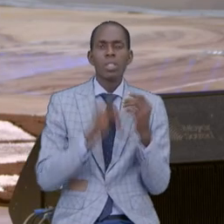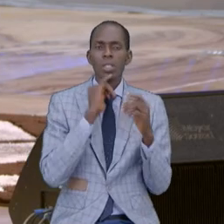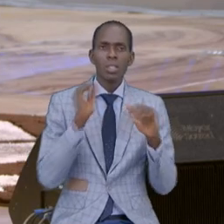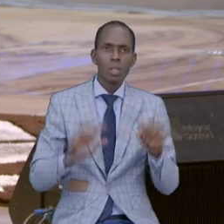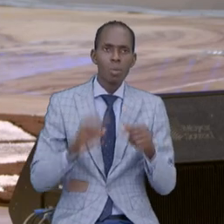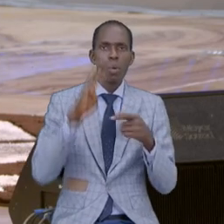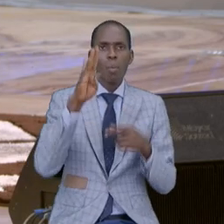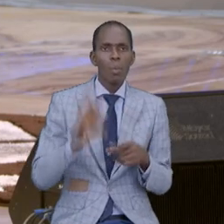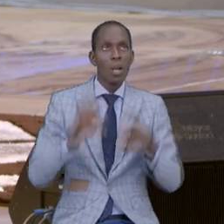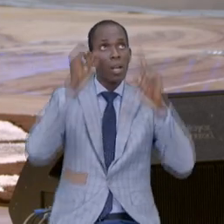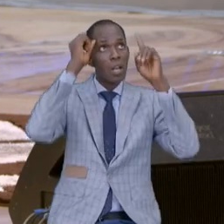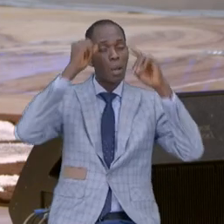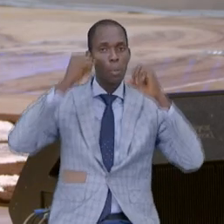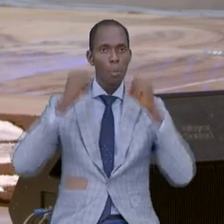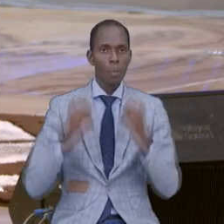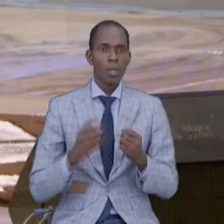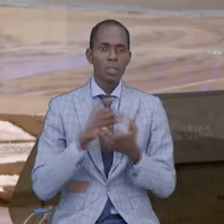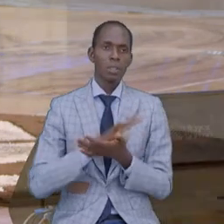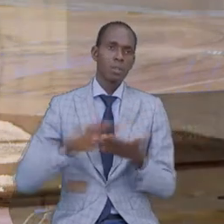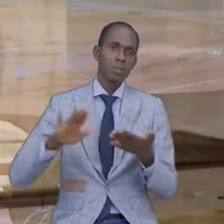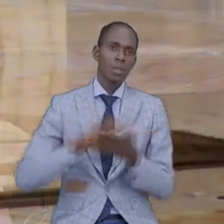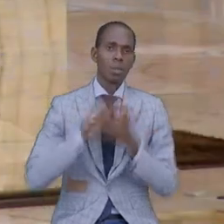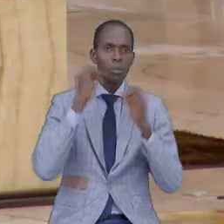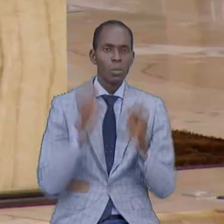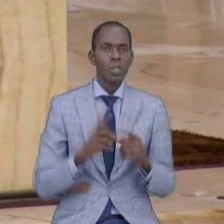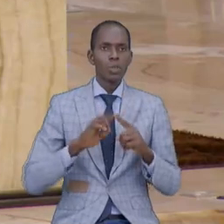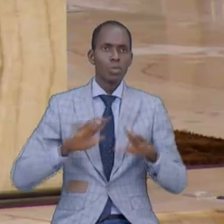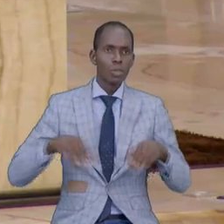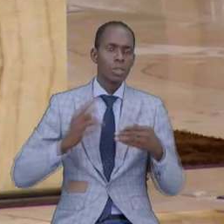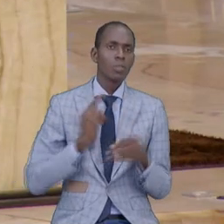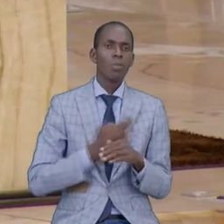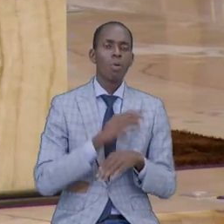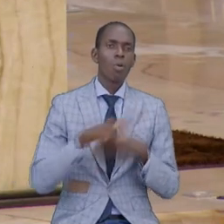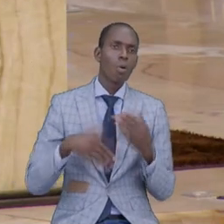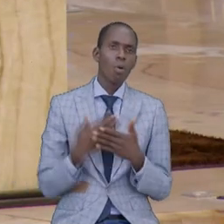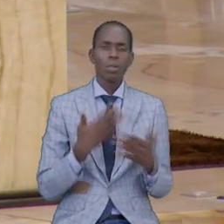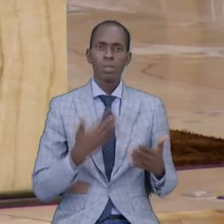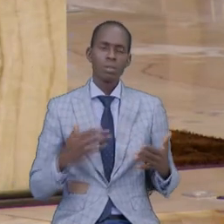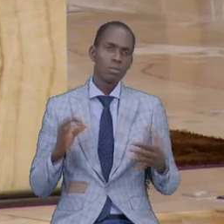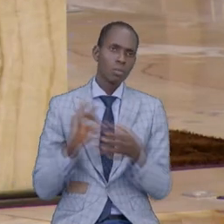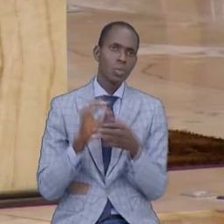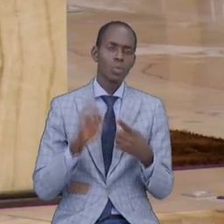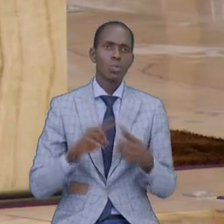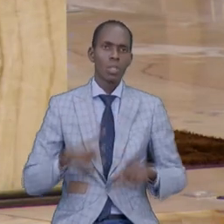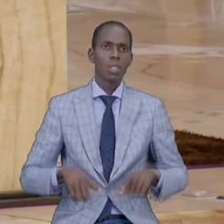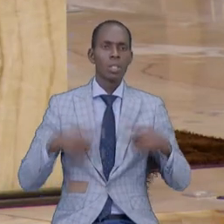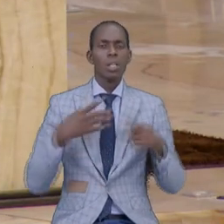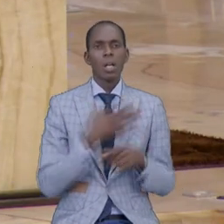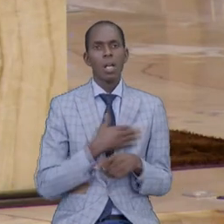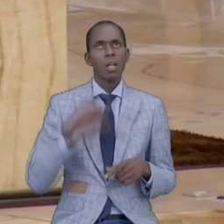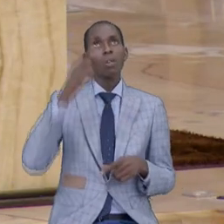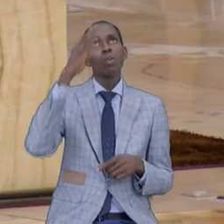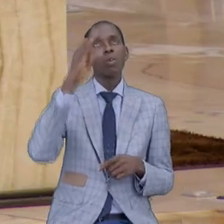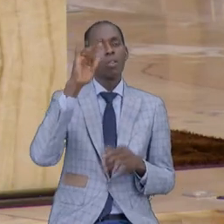His power, divine power, to give us all things pertaining to life and godliness. He